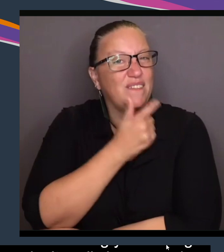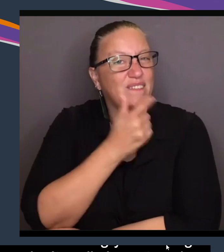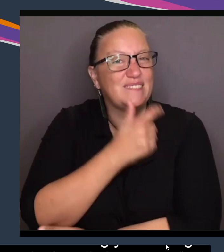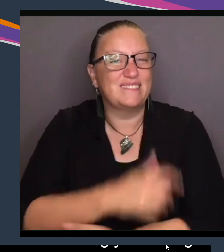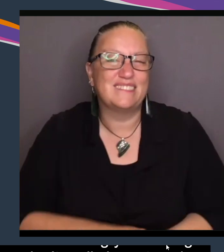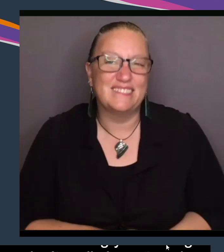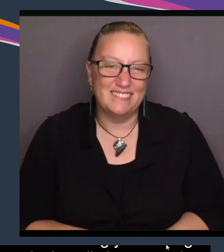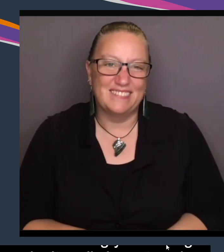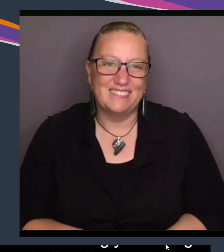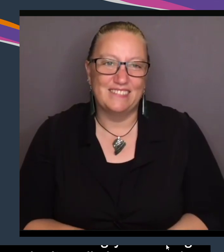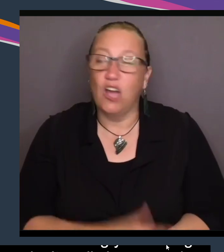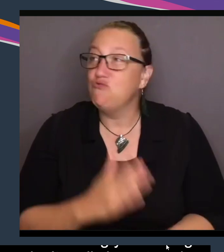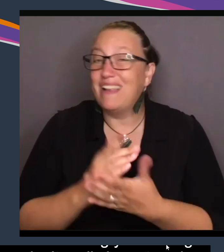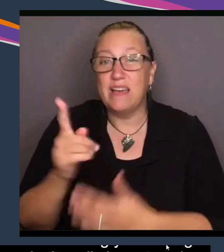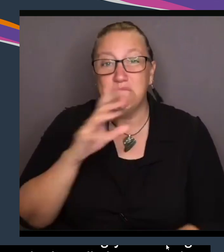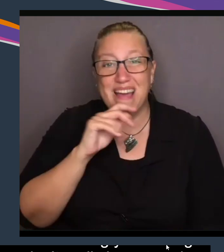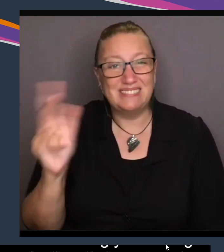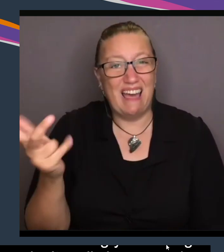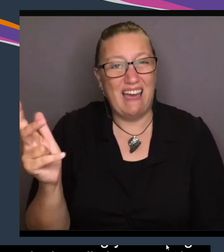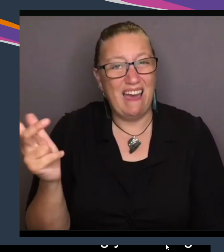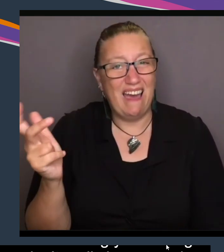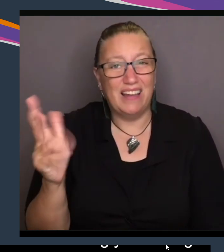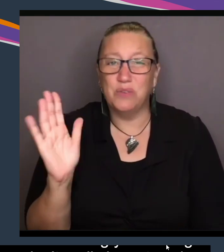What a deadly man, eh?